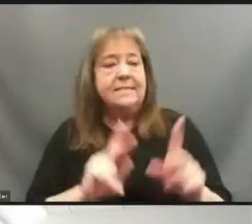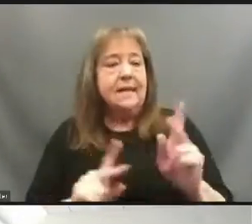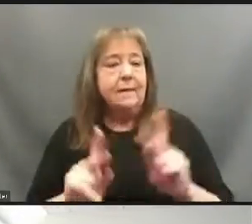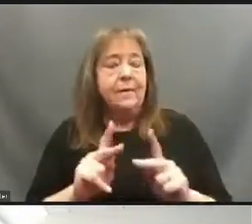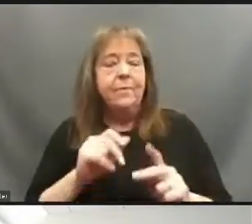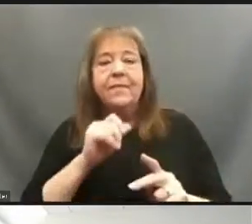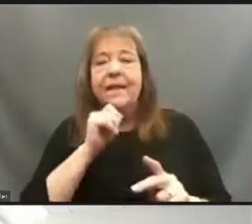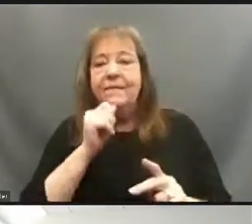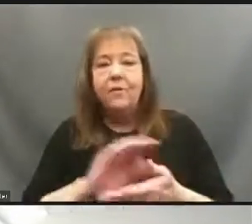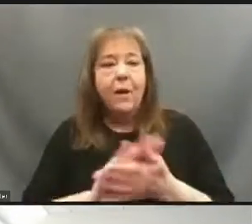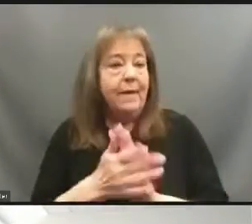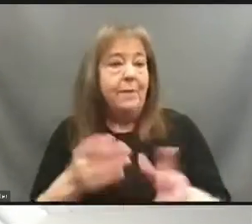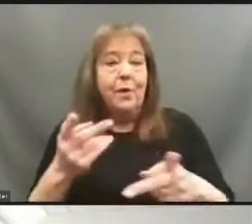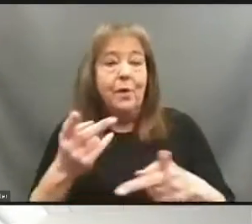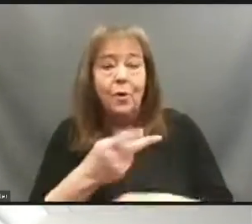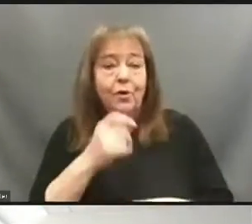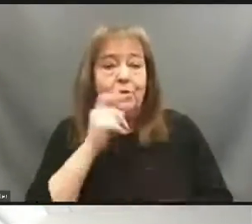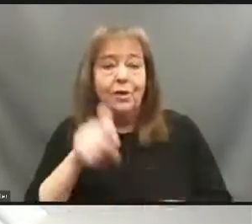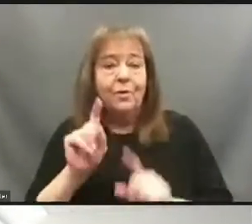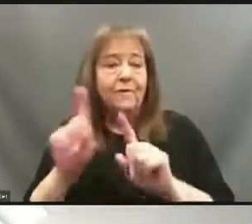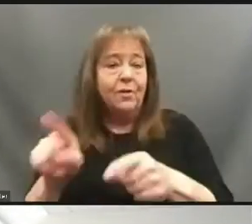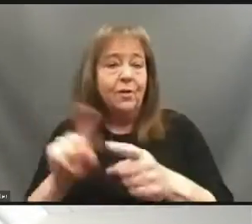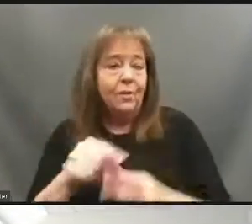an admission.